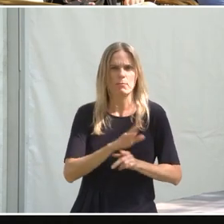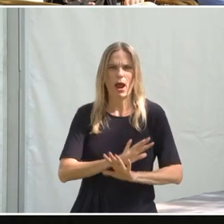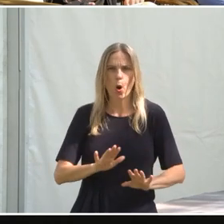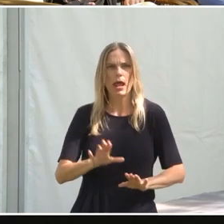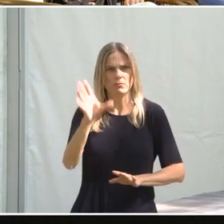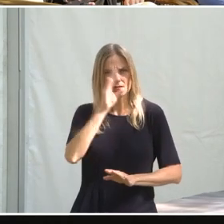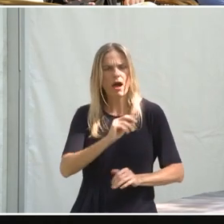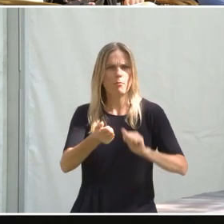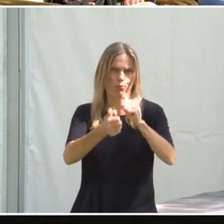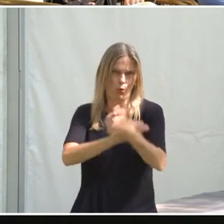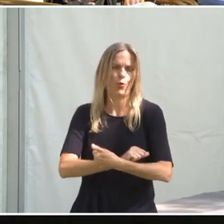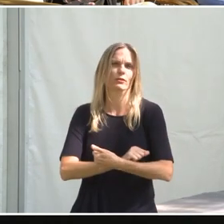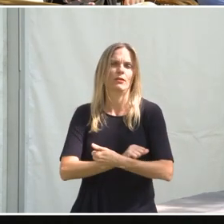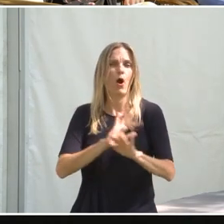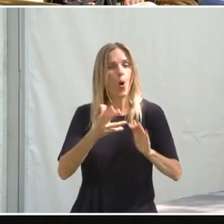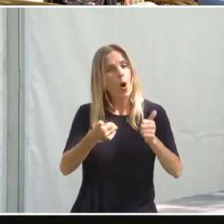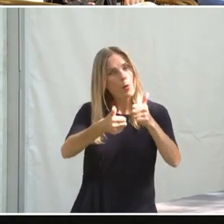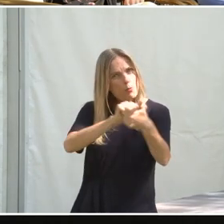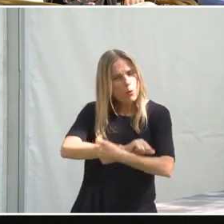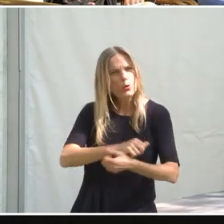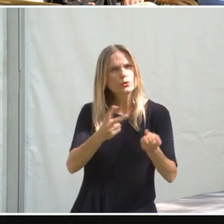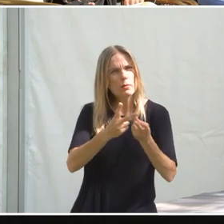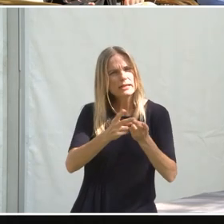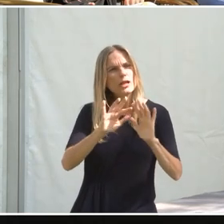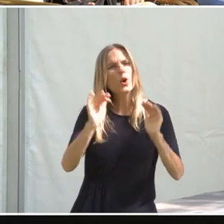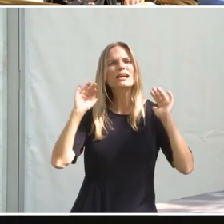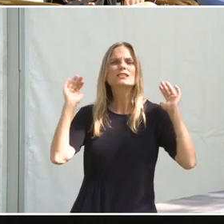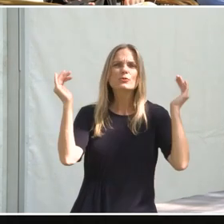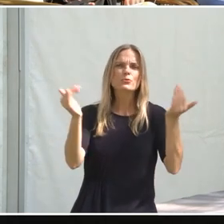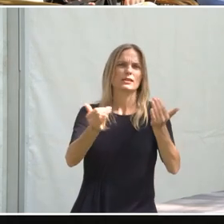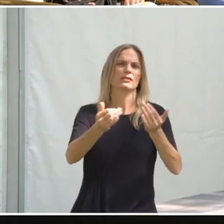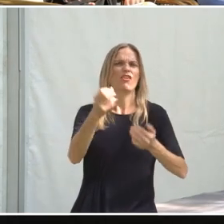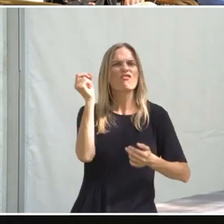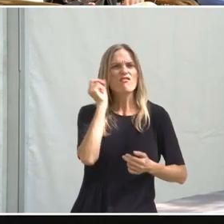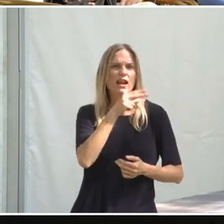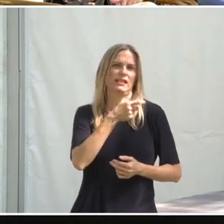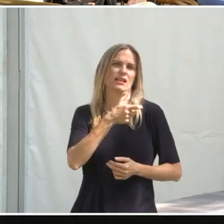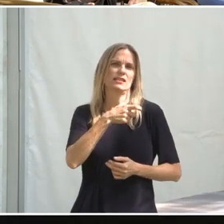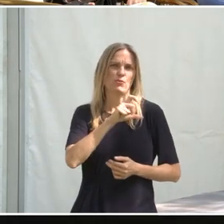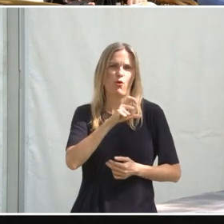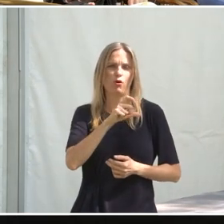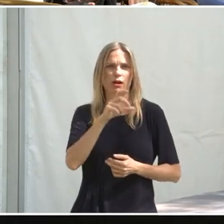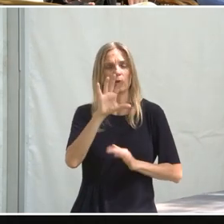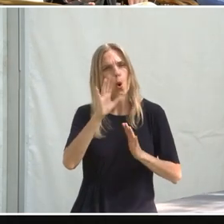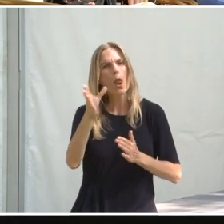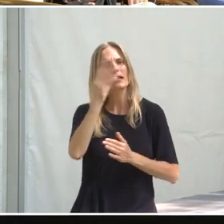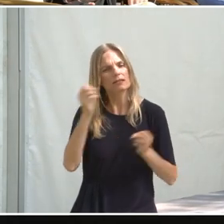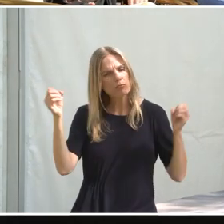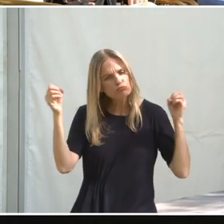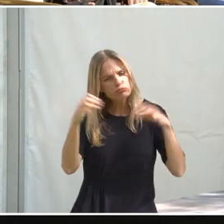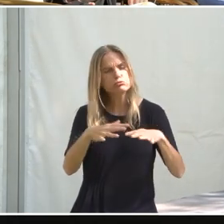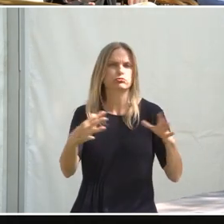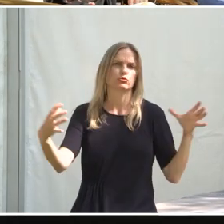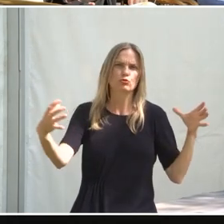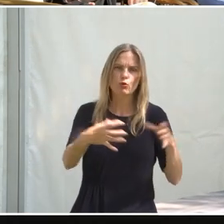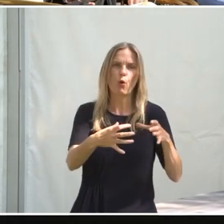have more quality built environment and physical spaces to meet and get together, well, to spend